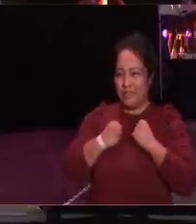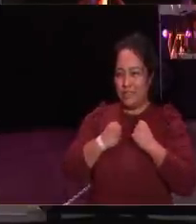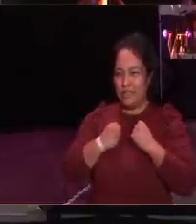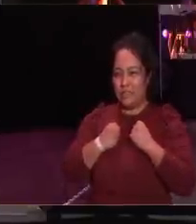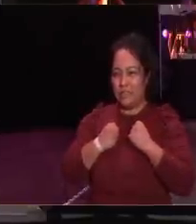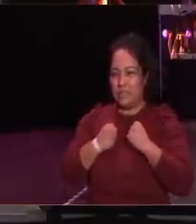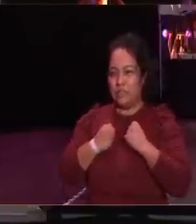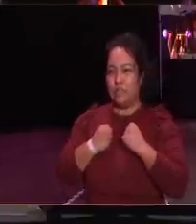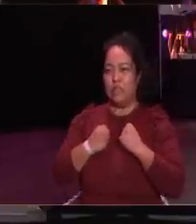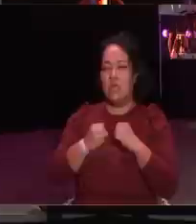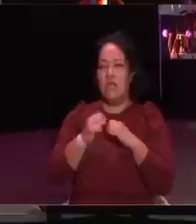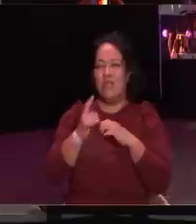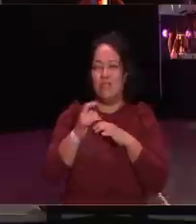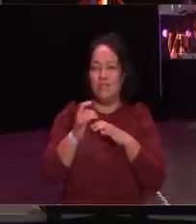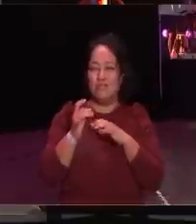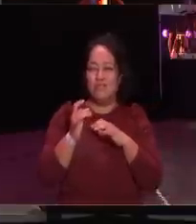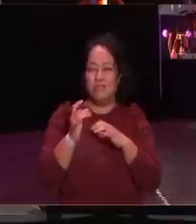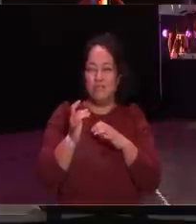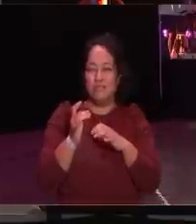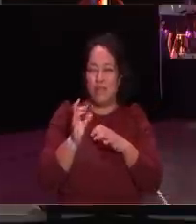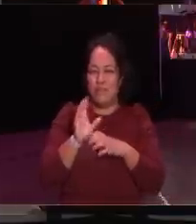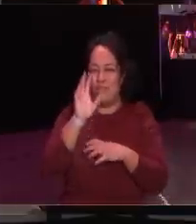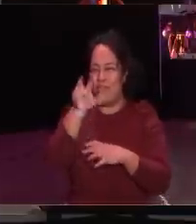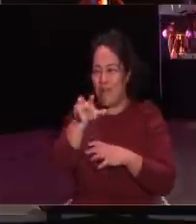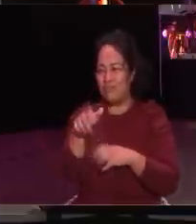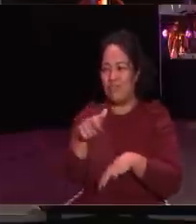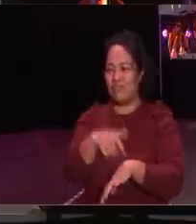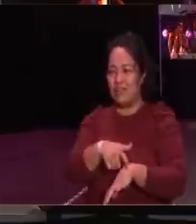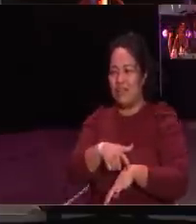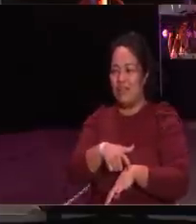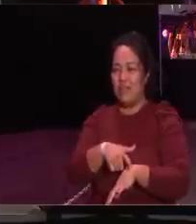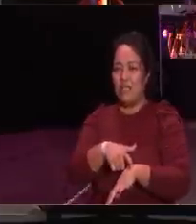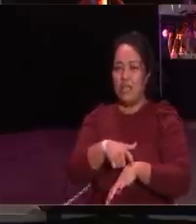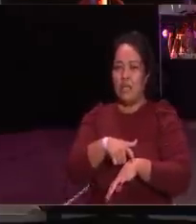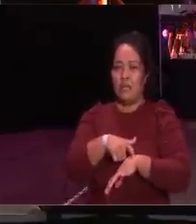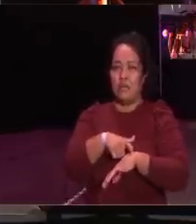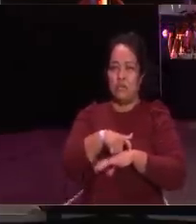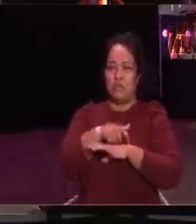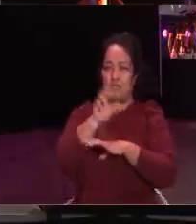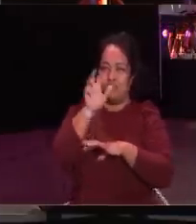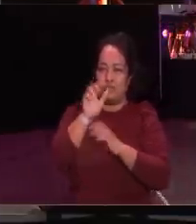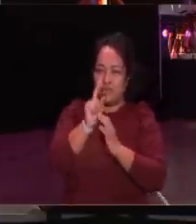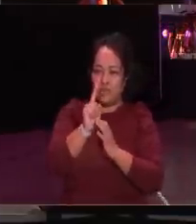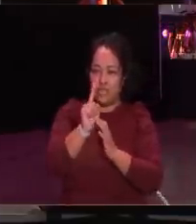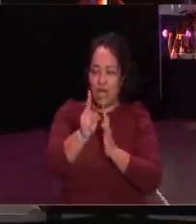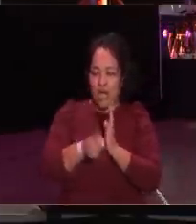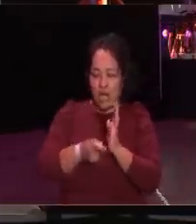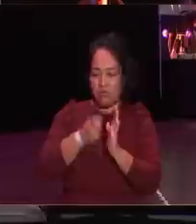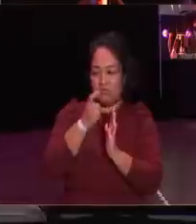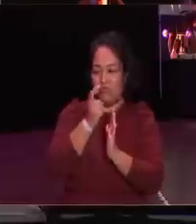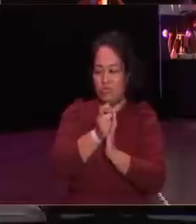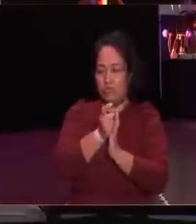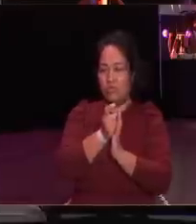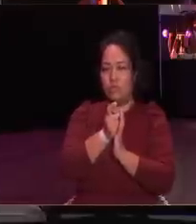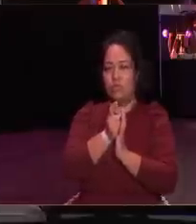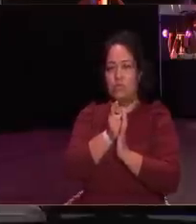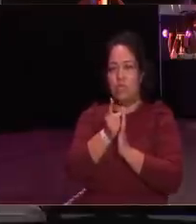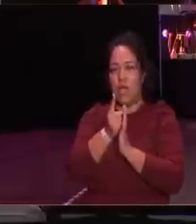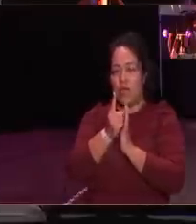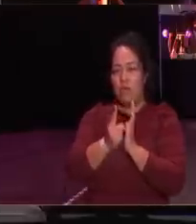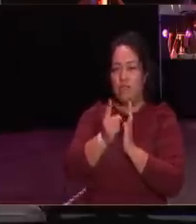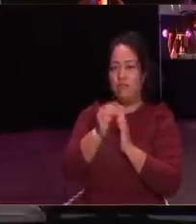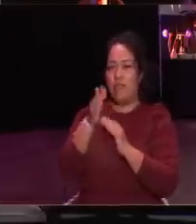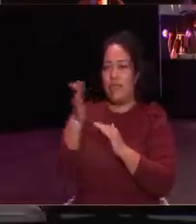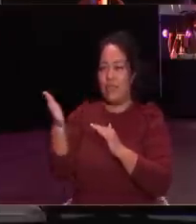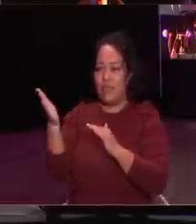invierten su tiempo, they invest their time, invierten sus horas, they invest their hours, en las cosas de Dios, in the things